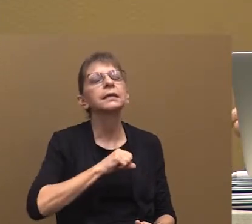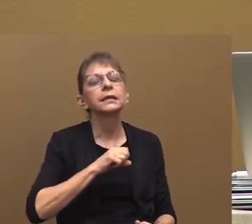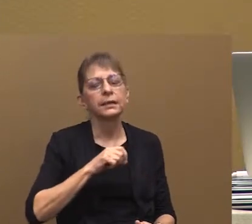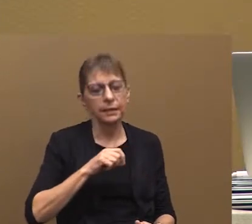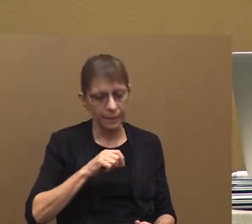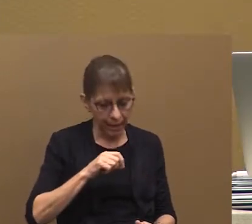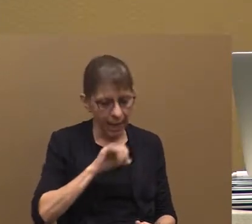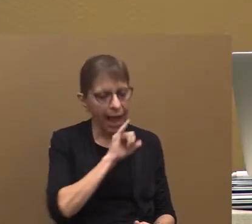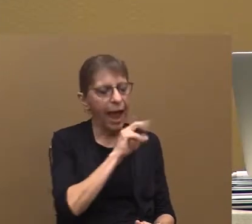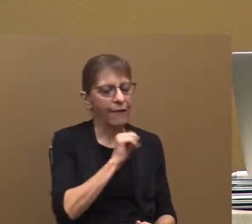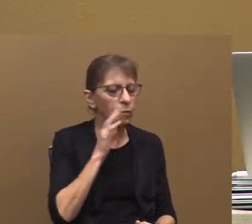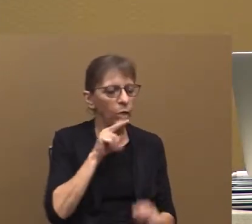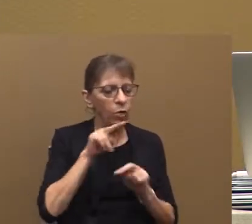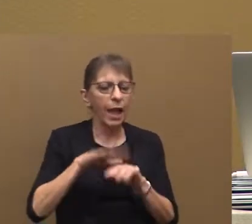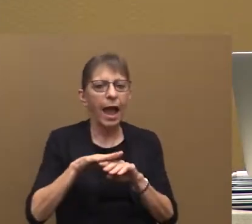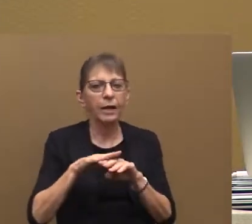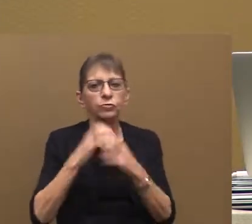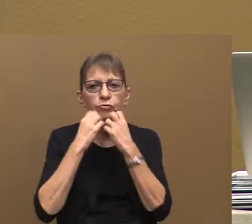chest. But